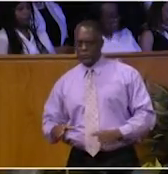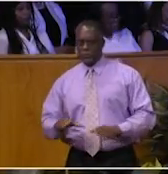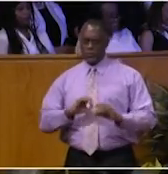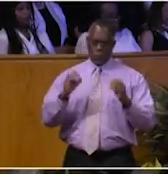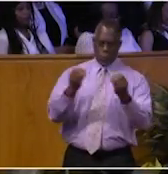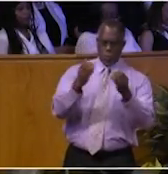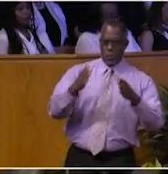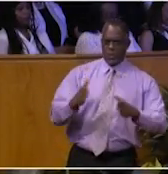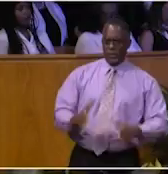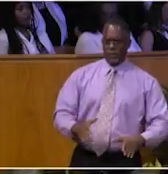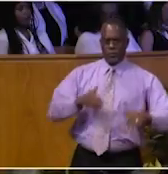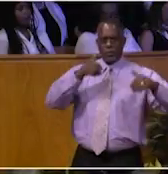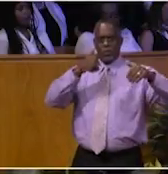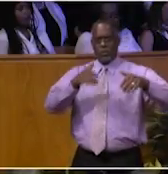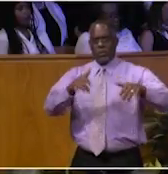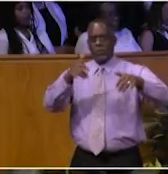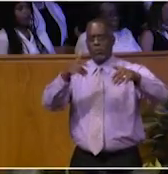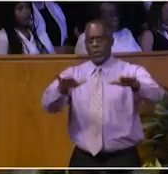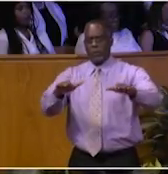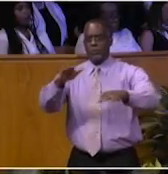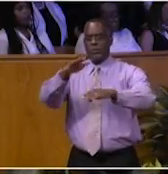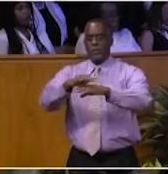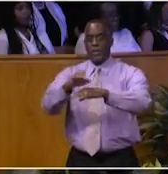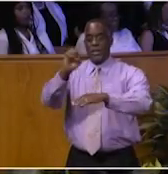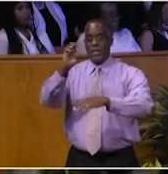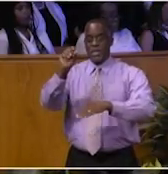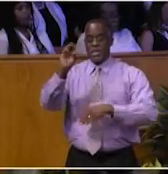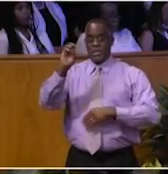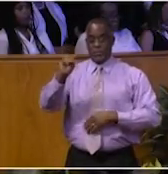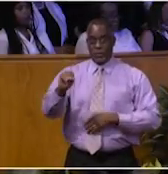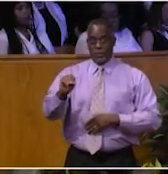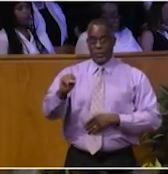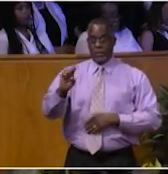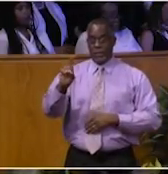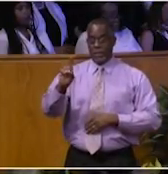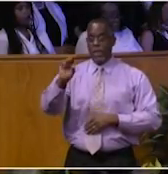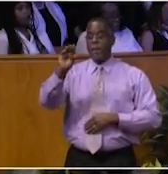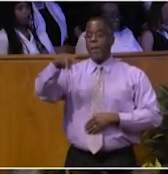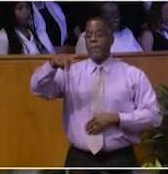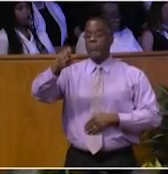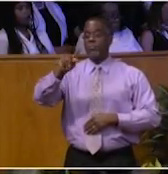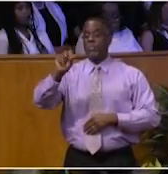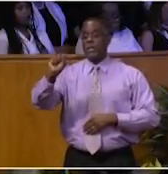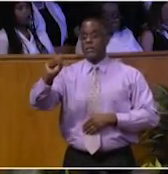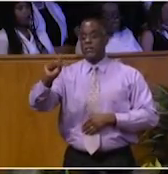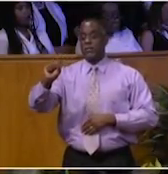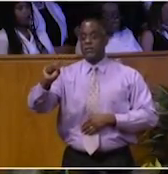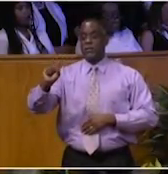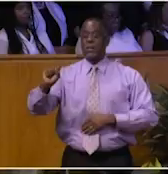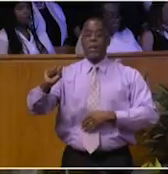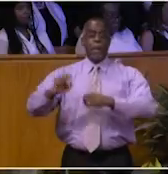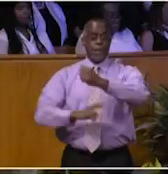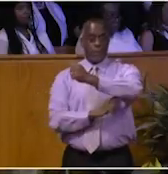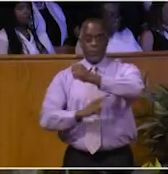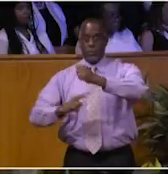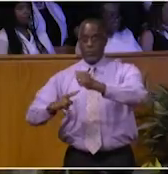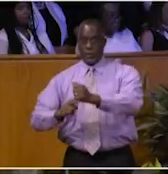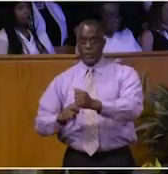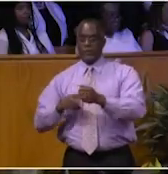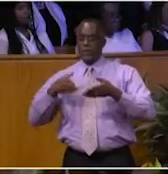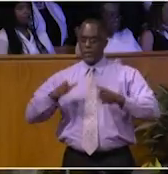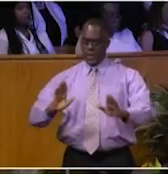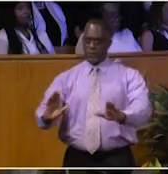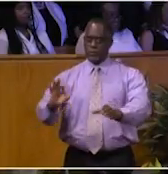that happened on the Edmund Pettus Bridge that brought us the Voting Rights Act of